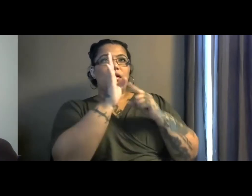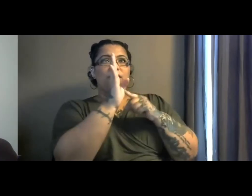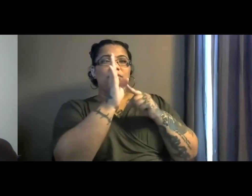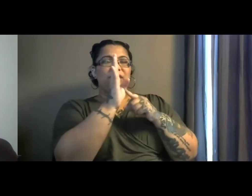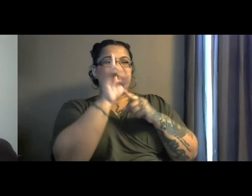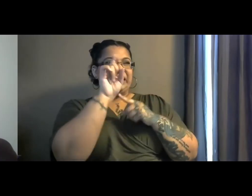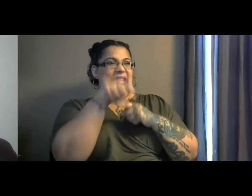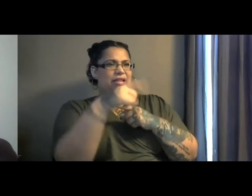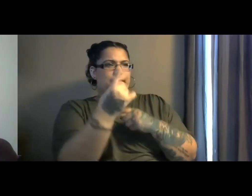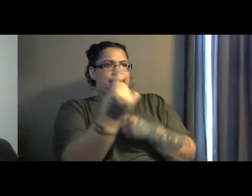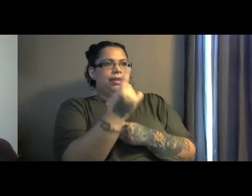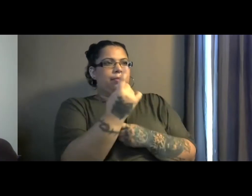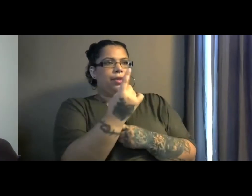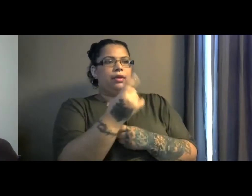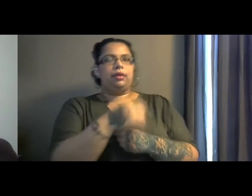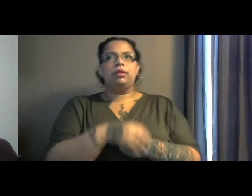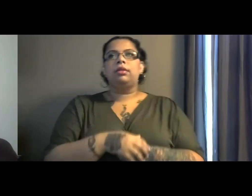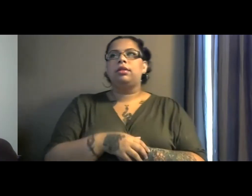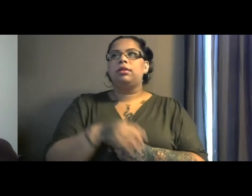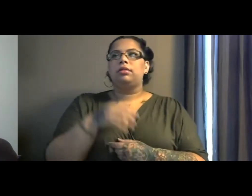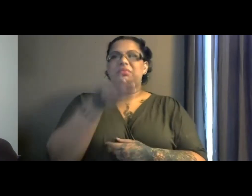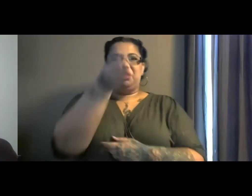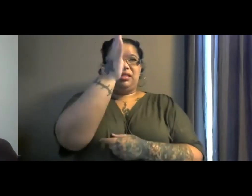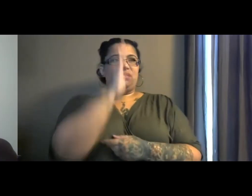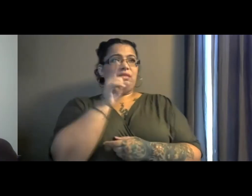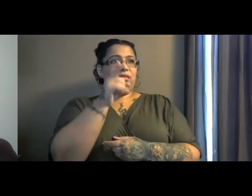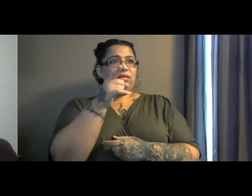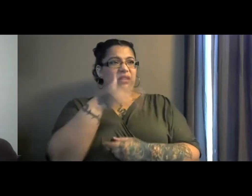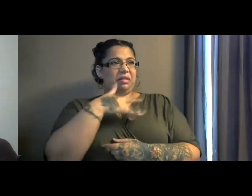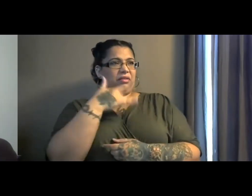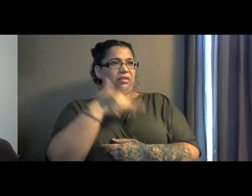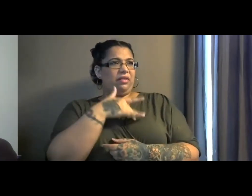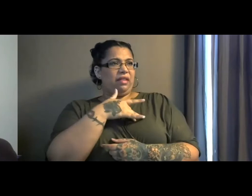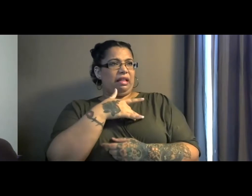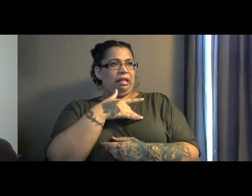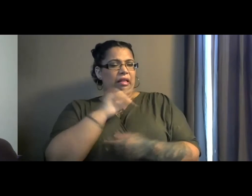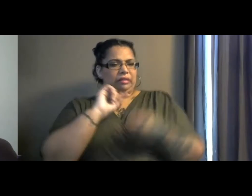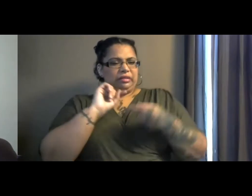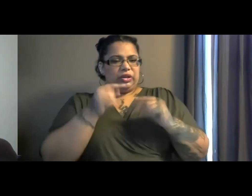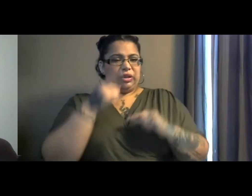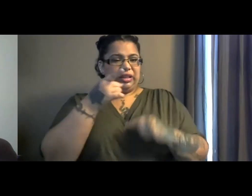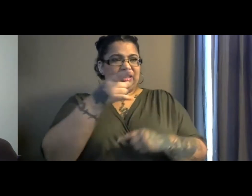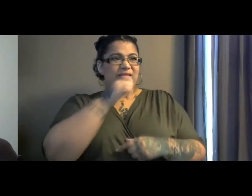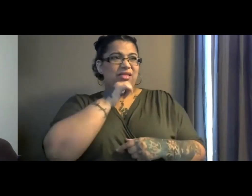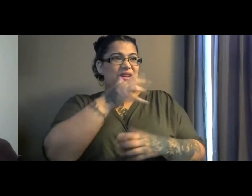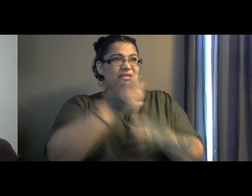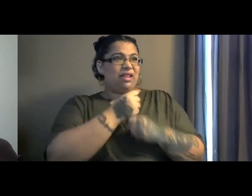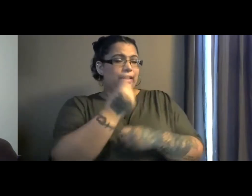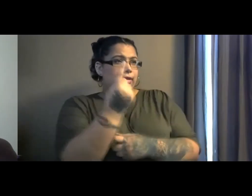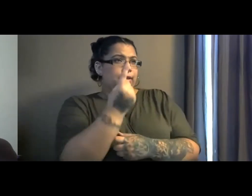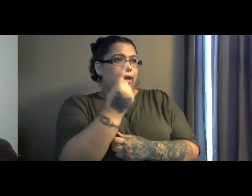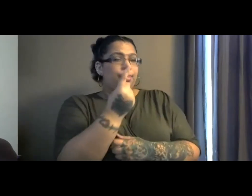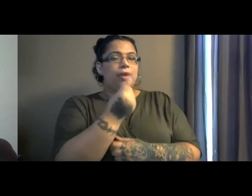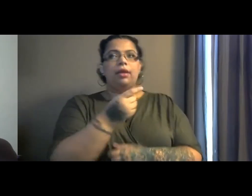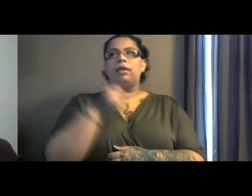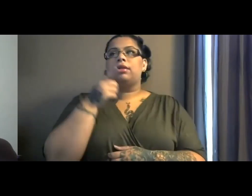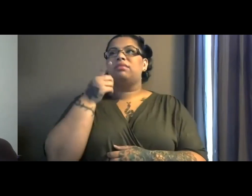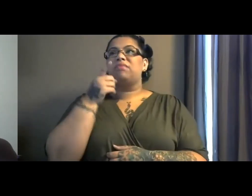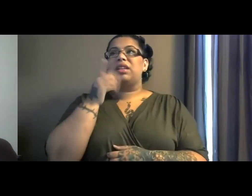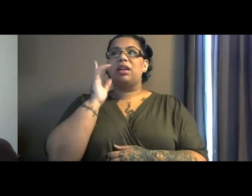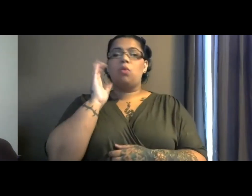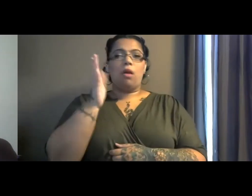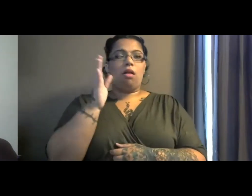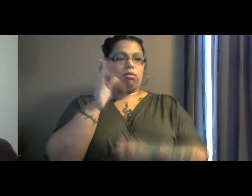and has such hurt feelings if he doesn't get it, that he punishes those from who he expected to receive